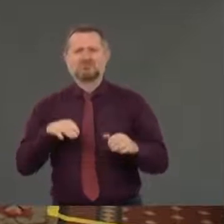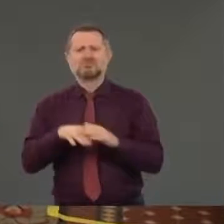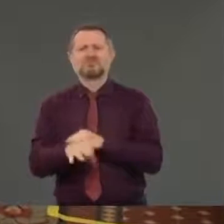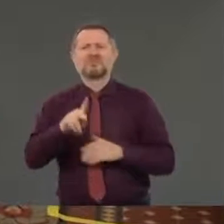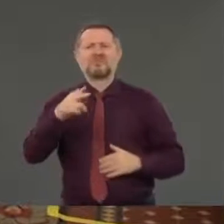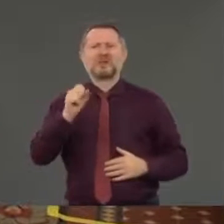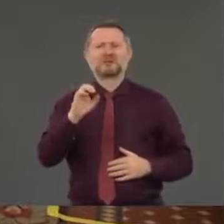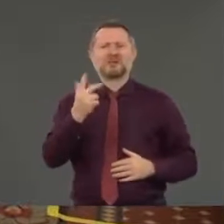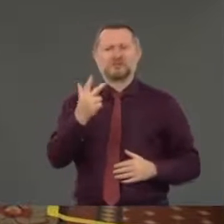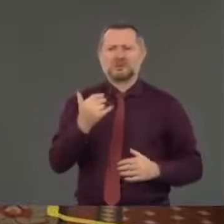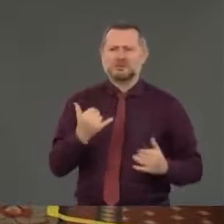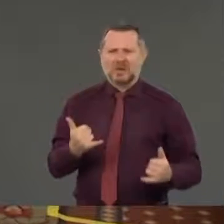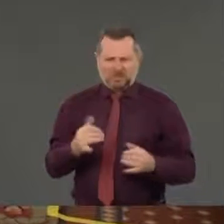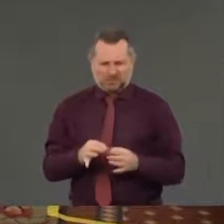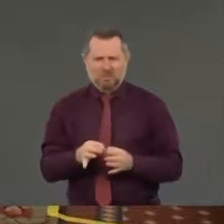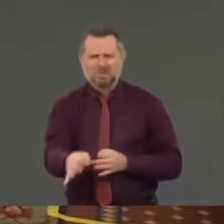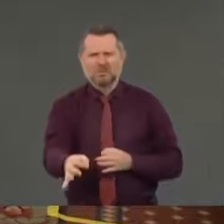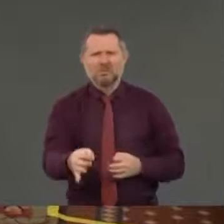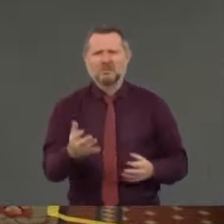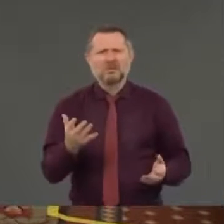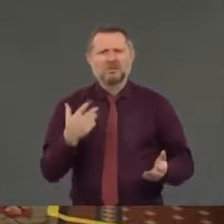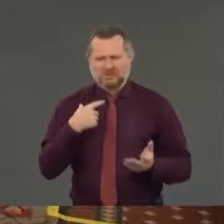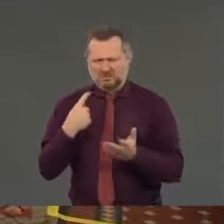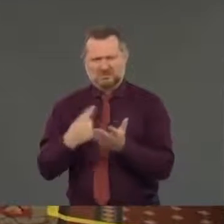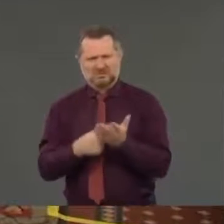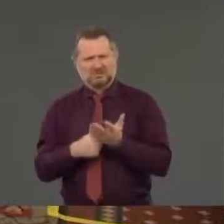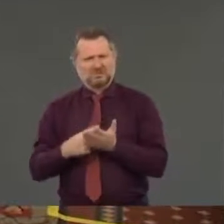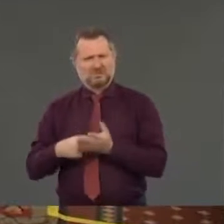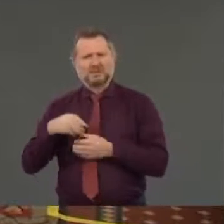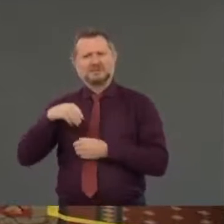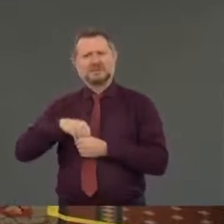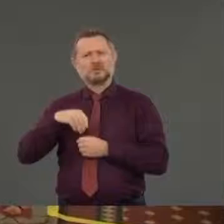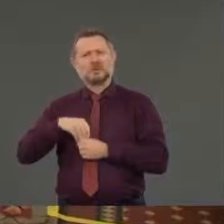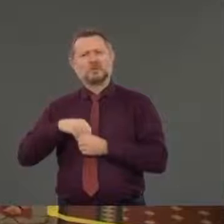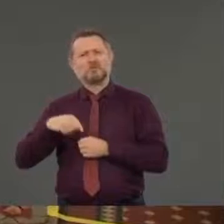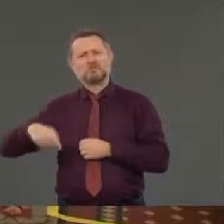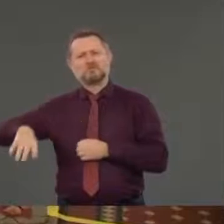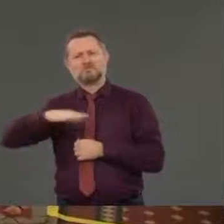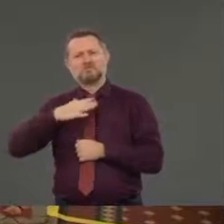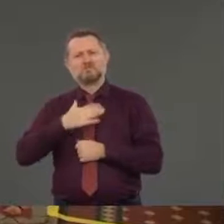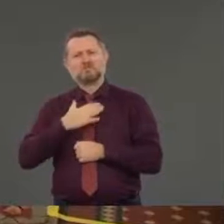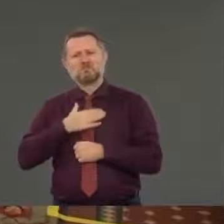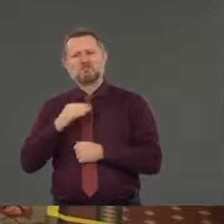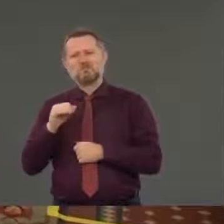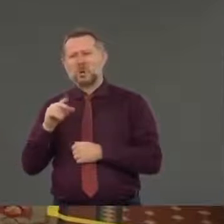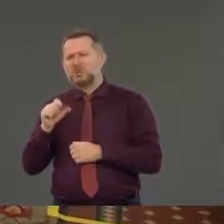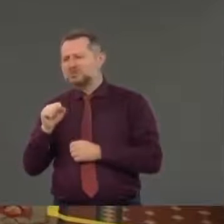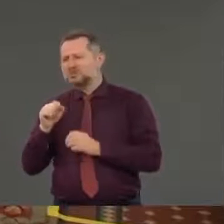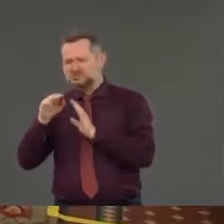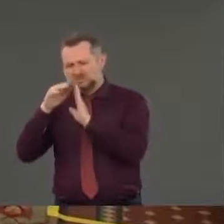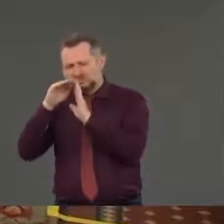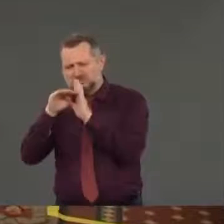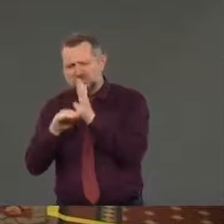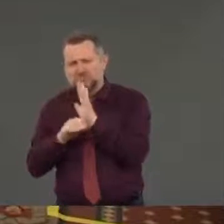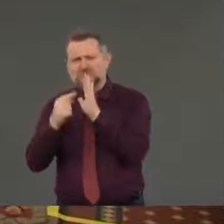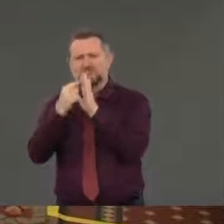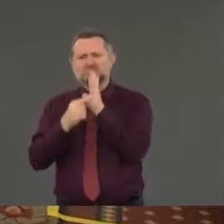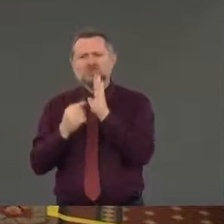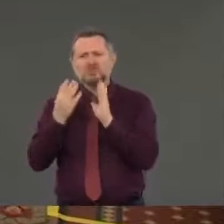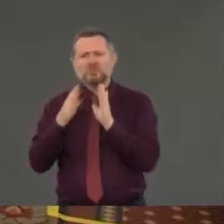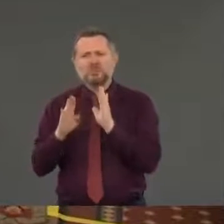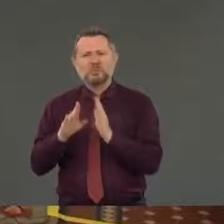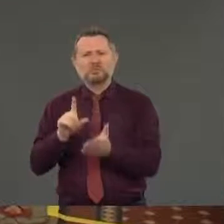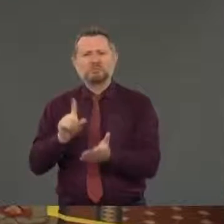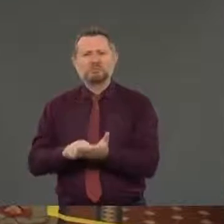addition to that, they're now saying that the indoor portions of malls with certain regulations, there are blueprints that they say would be safe